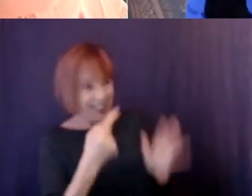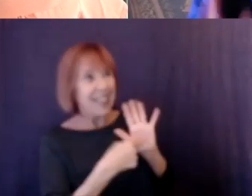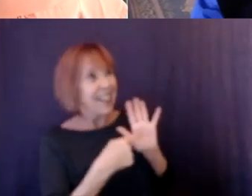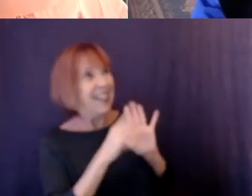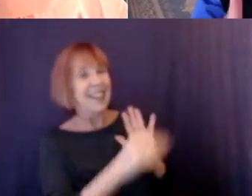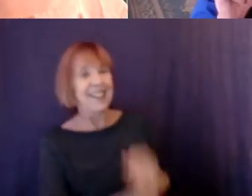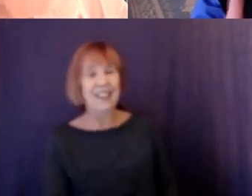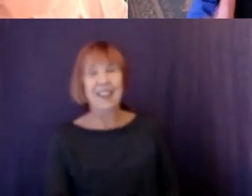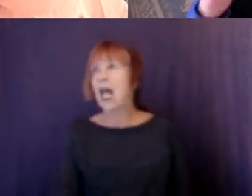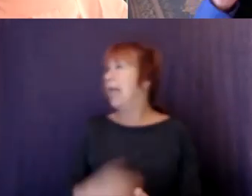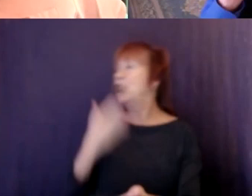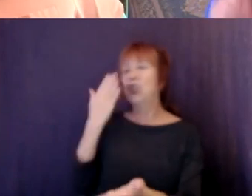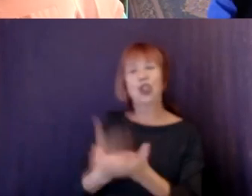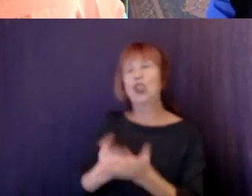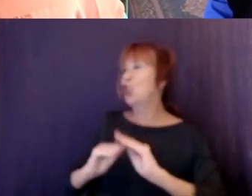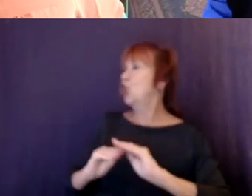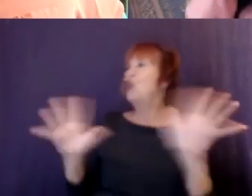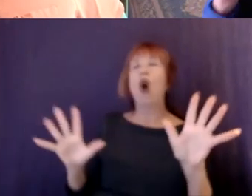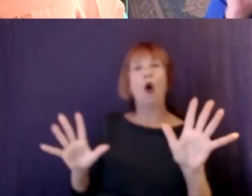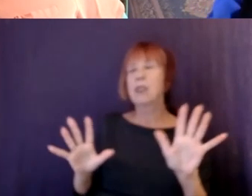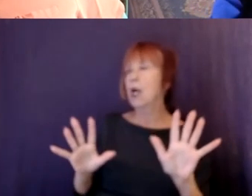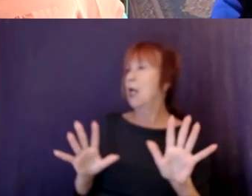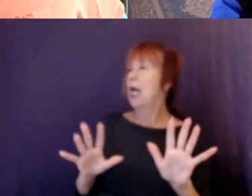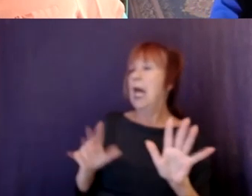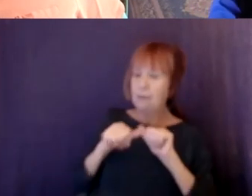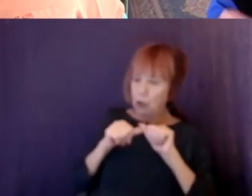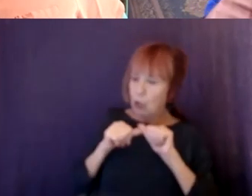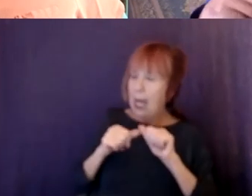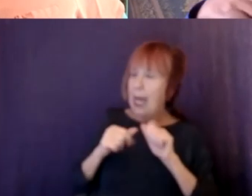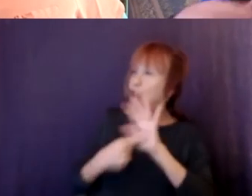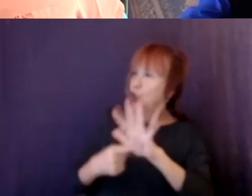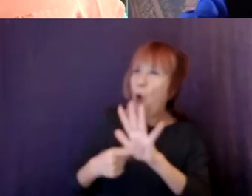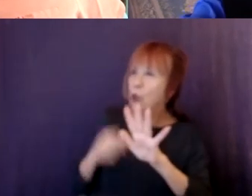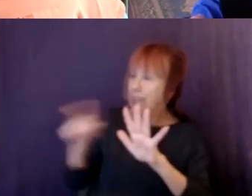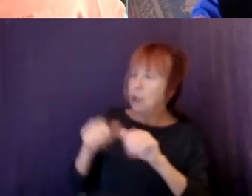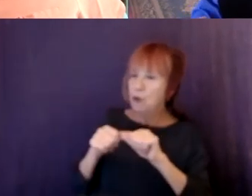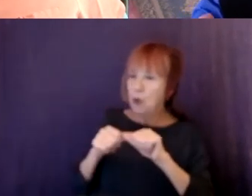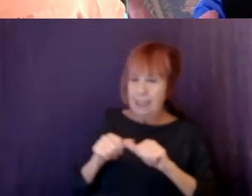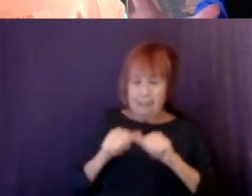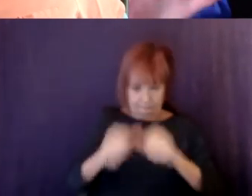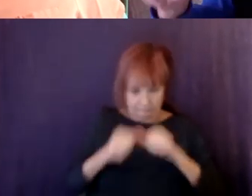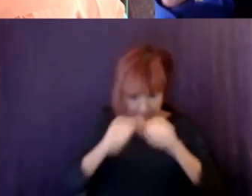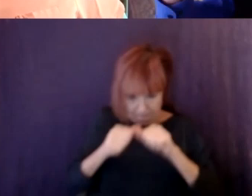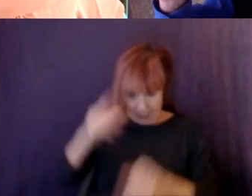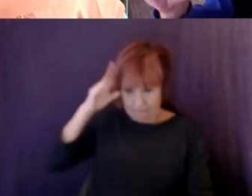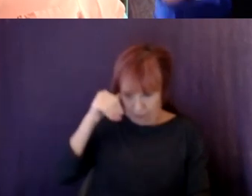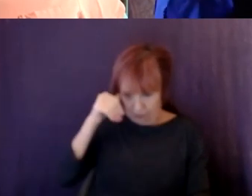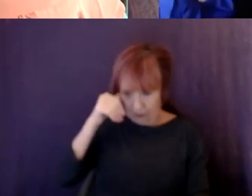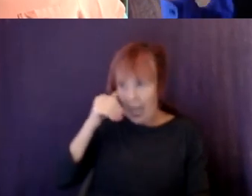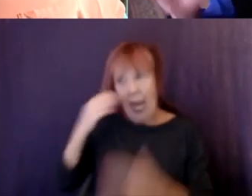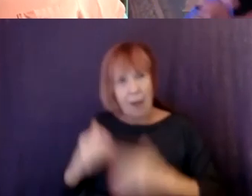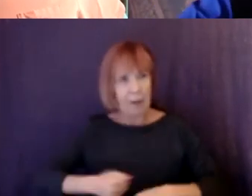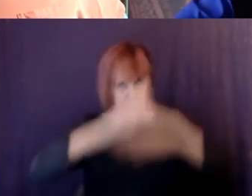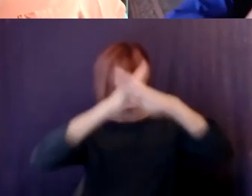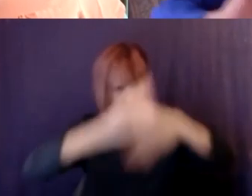And it shows persistence and going after it. And you might come against those boulders and mountains